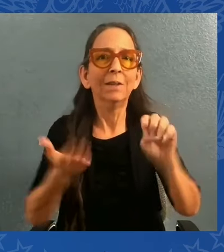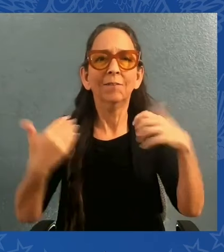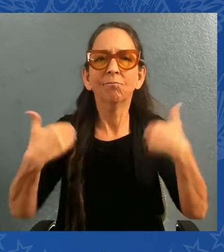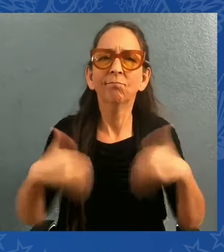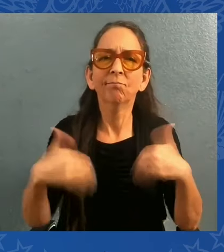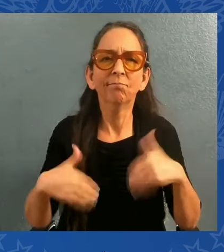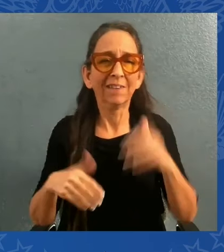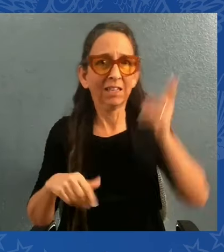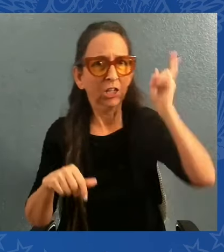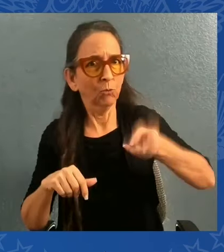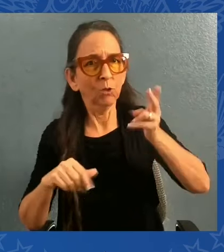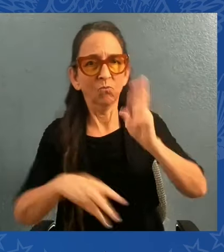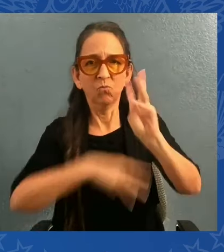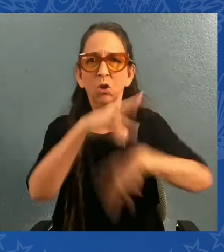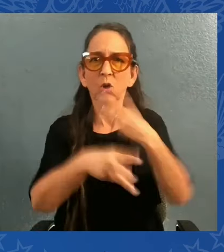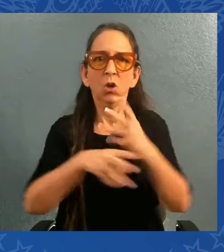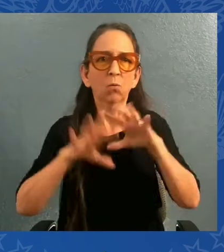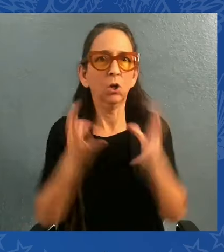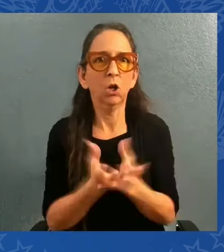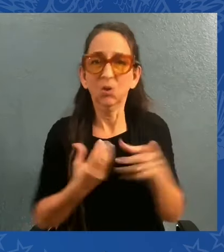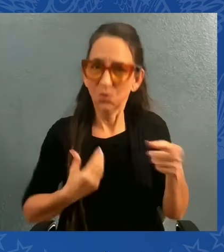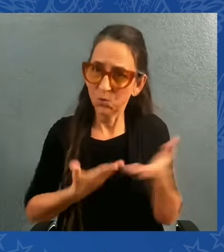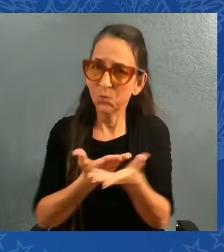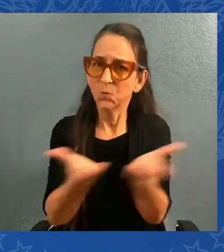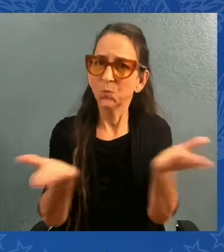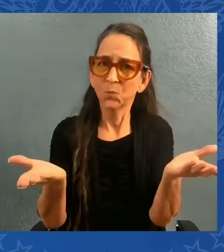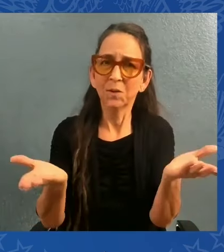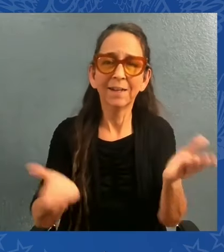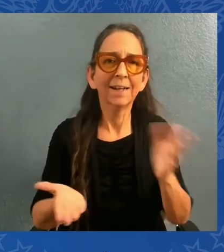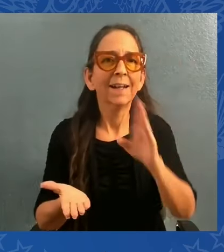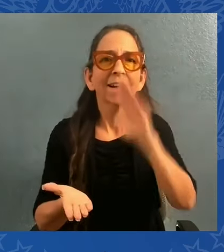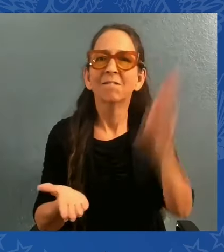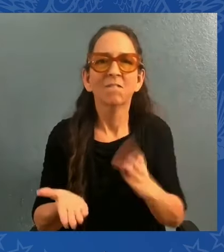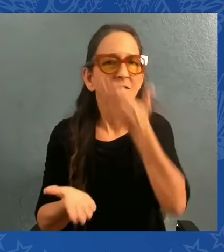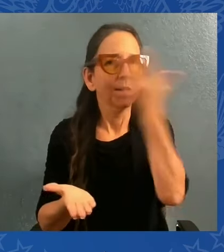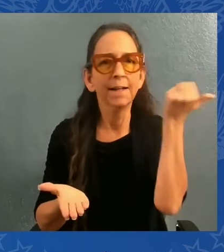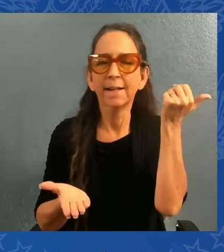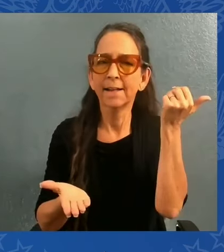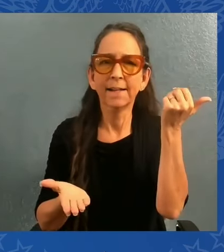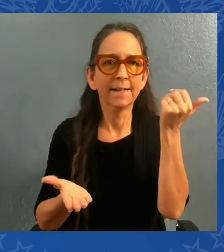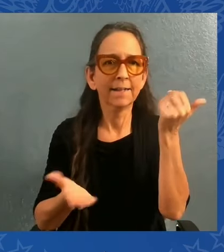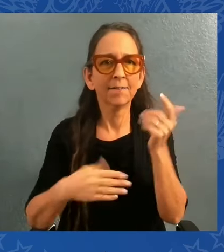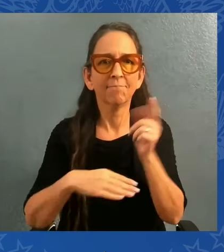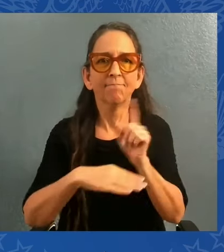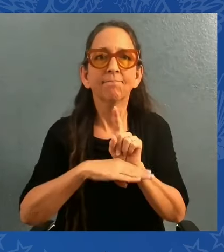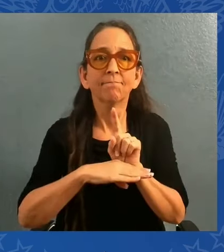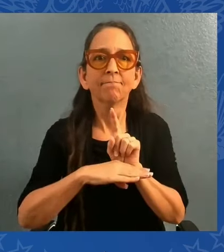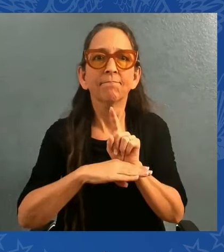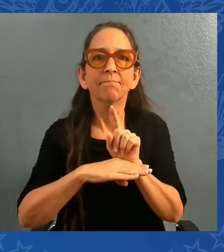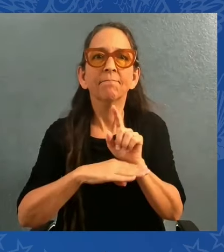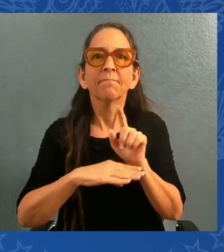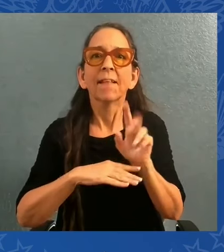world. I'll never forget standing at Valley Forge, our nation's first soldiers laid down their